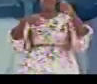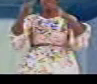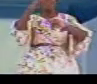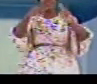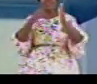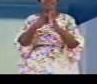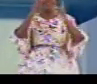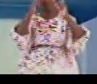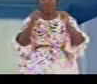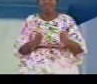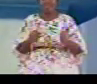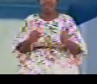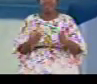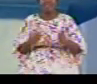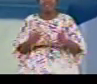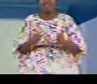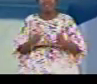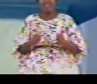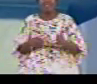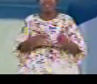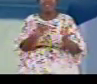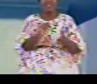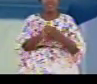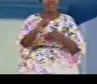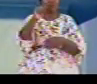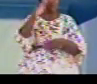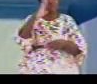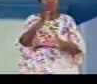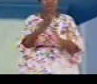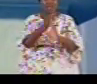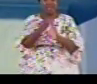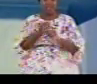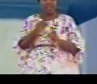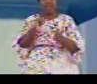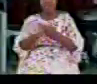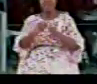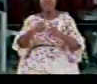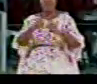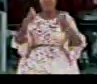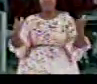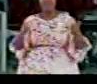The woman conceived supernaturally.